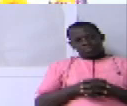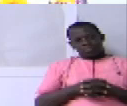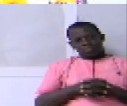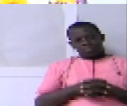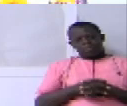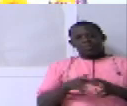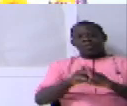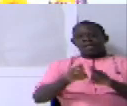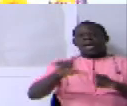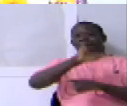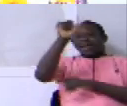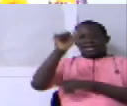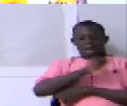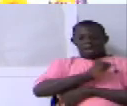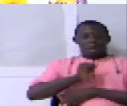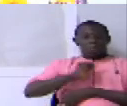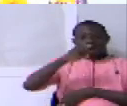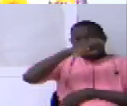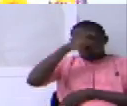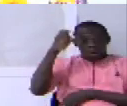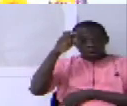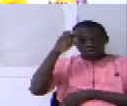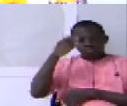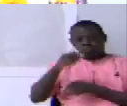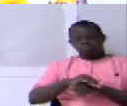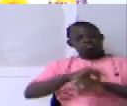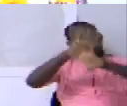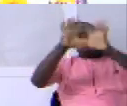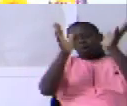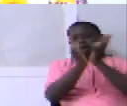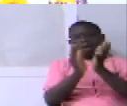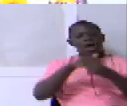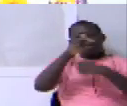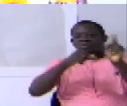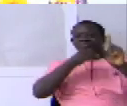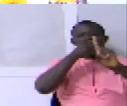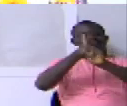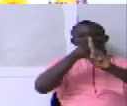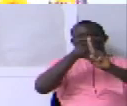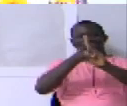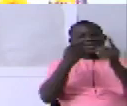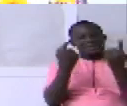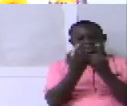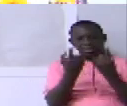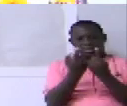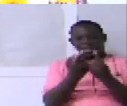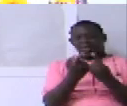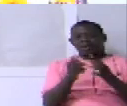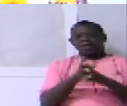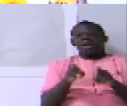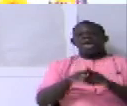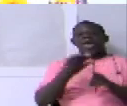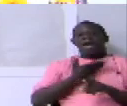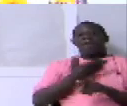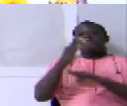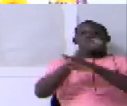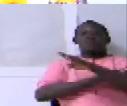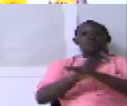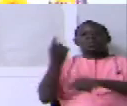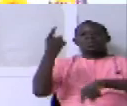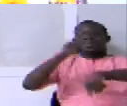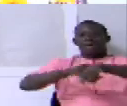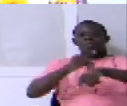soto. And our work is all about risks. Adunte lado ko benin kolea andile katanyola. There was a time when this